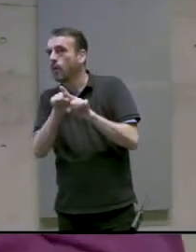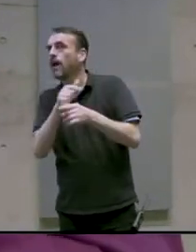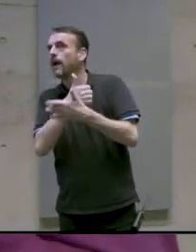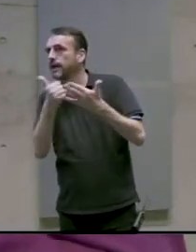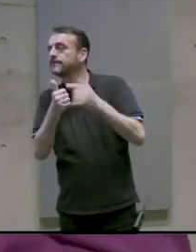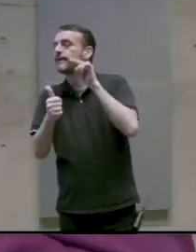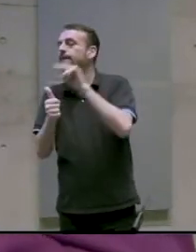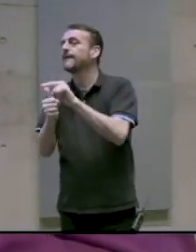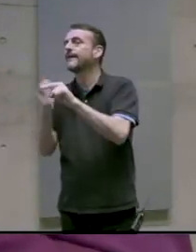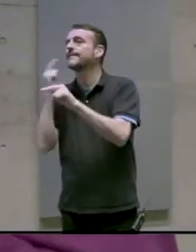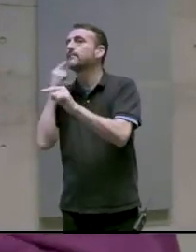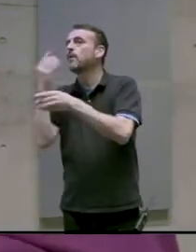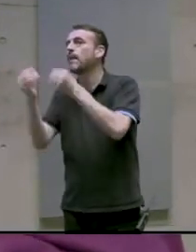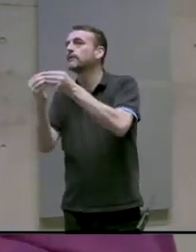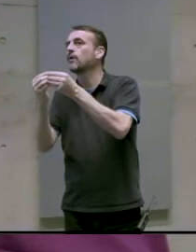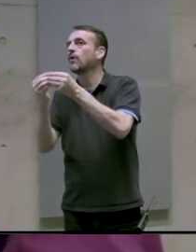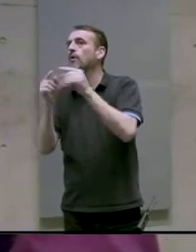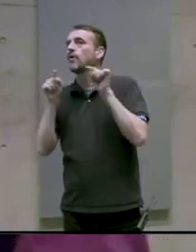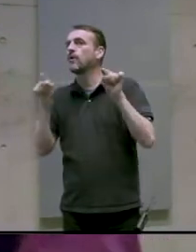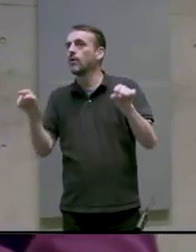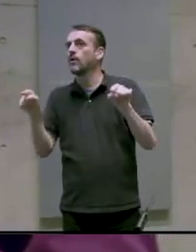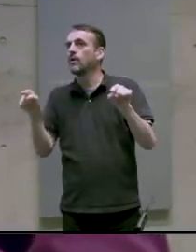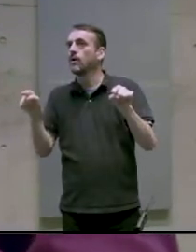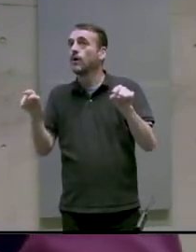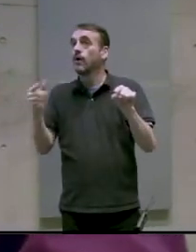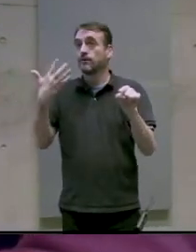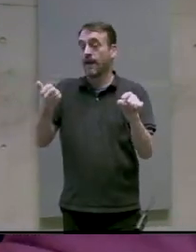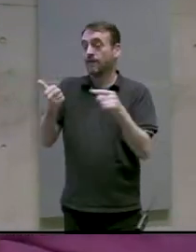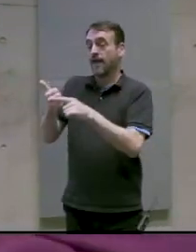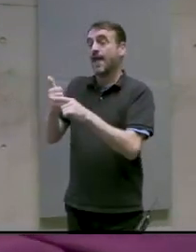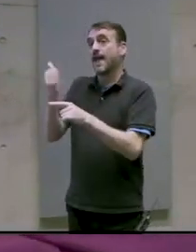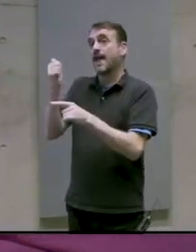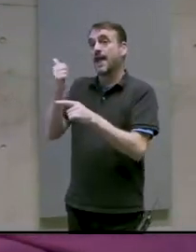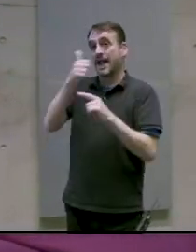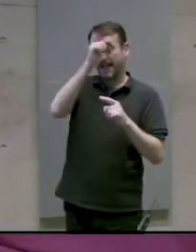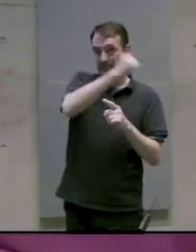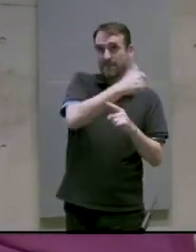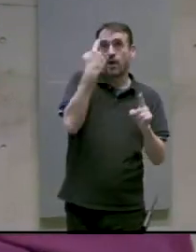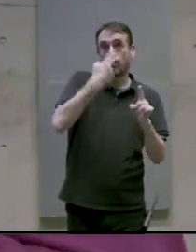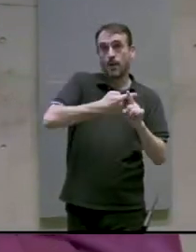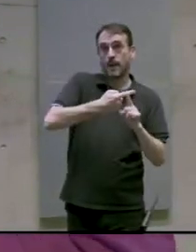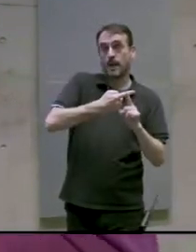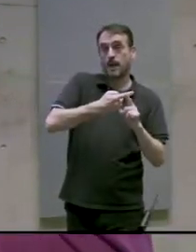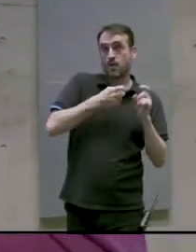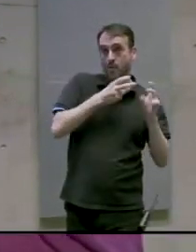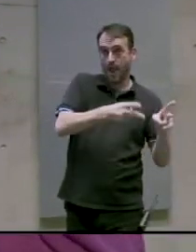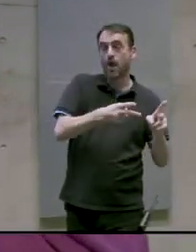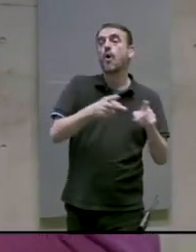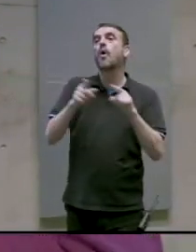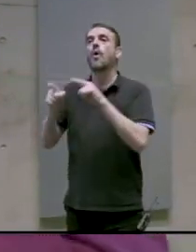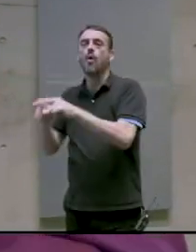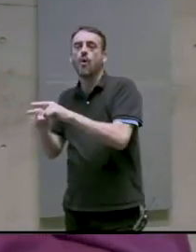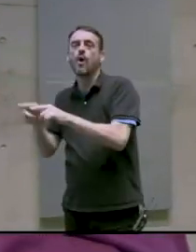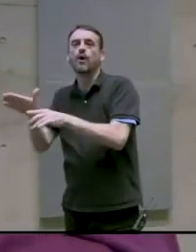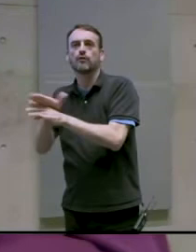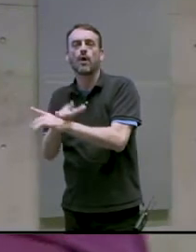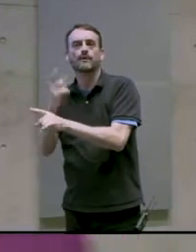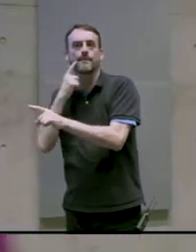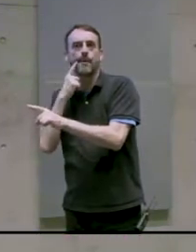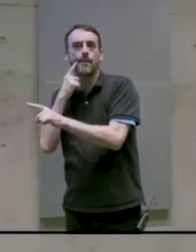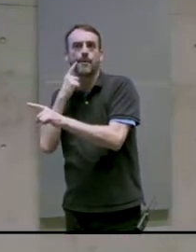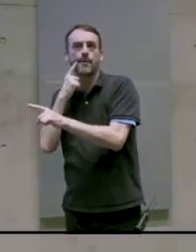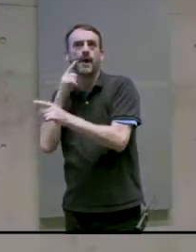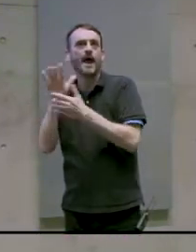notice. There's like a clever, fast way of completing something, or a slow, simple way of doing something. But it means that you can